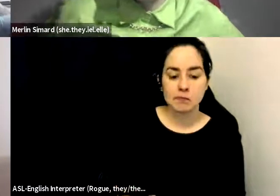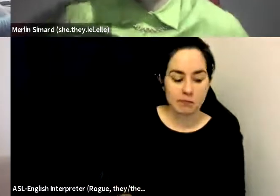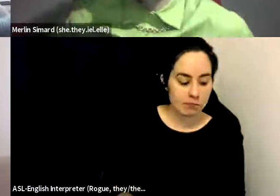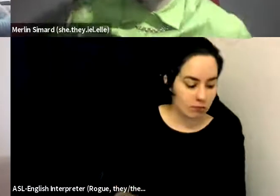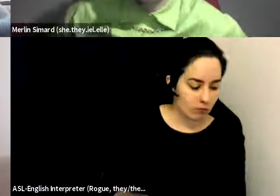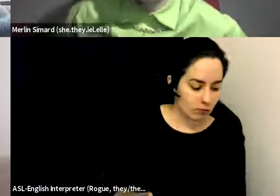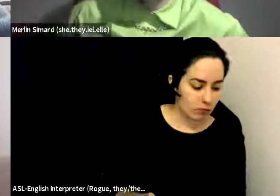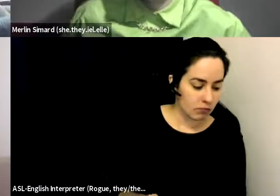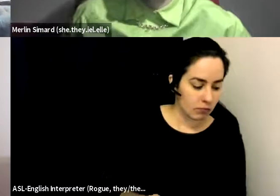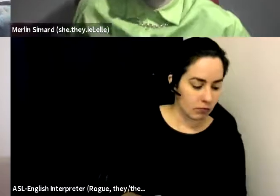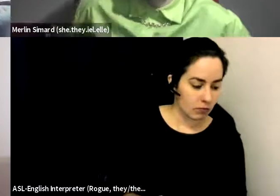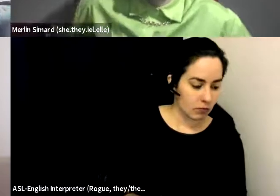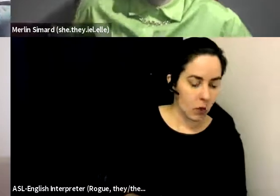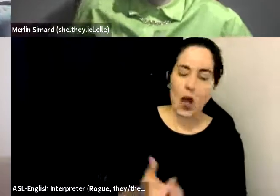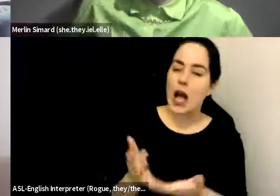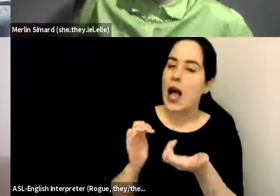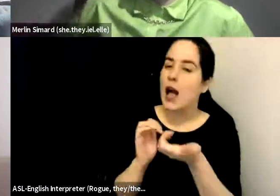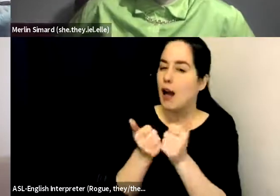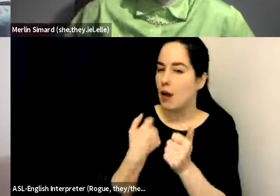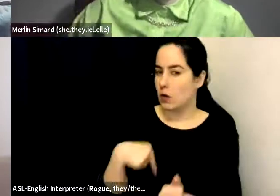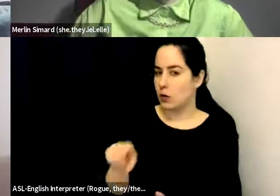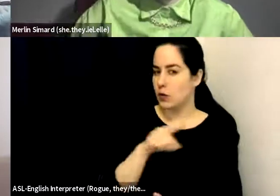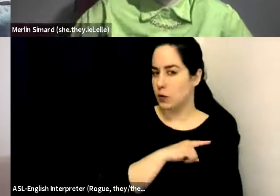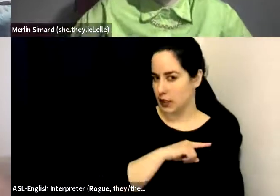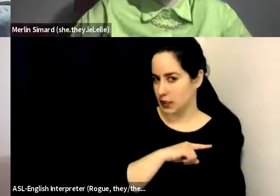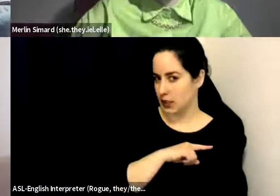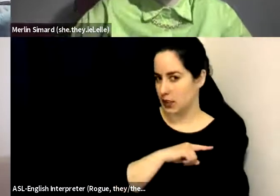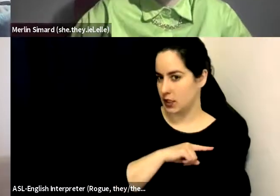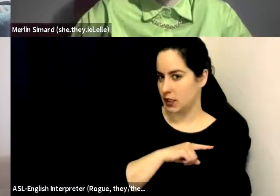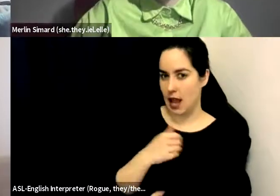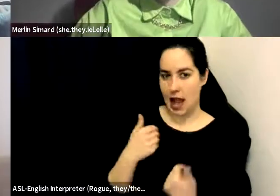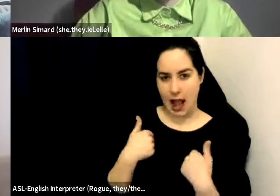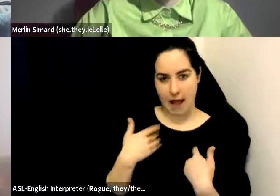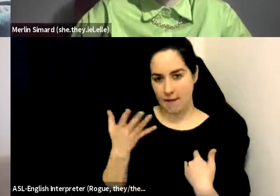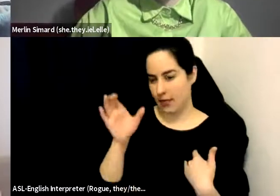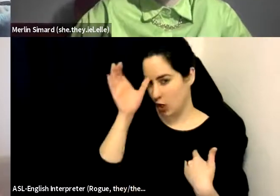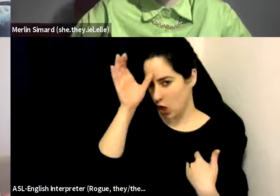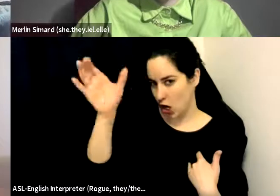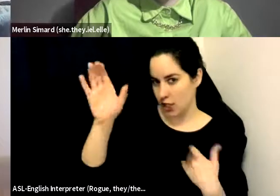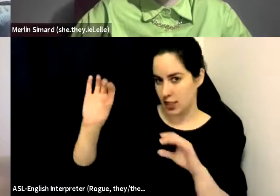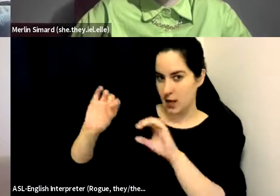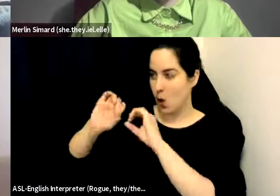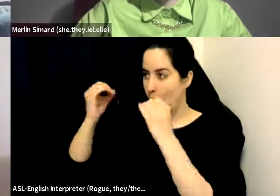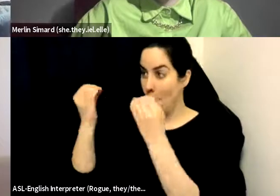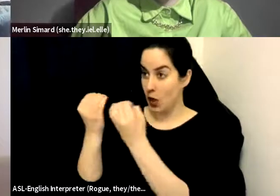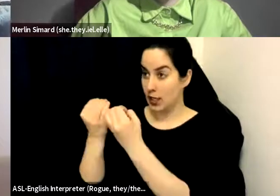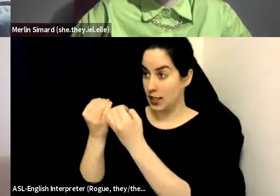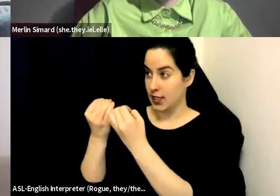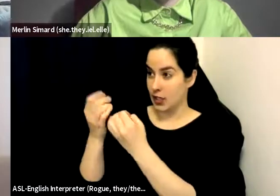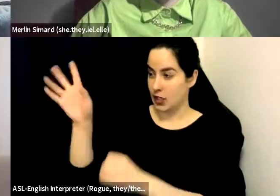how do we dismiss the idea of like organizations thinking that we're entitled to